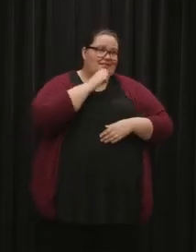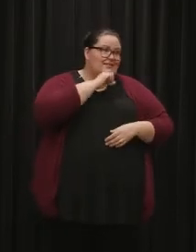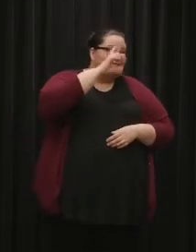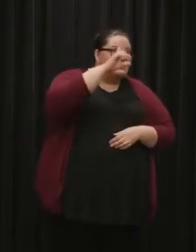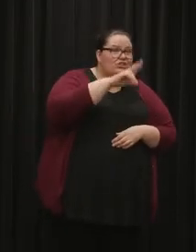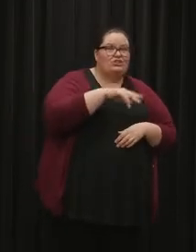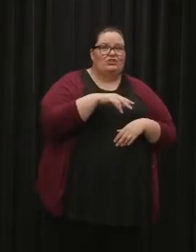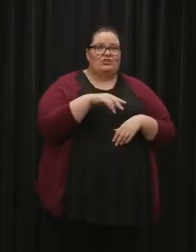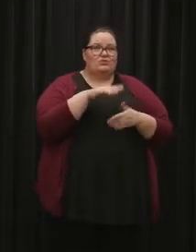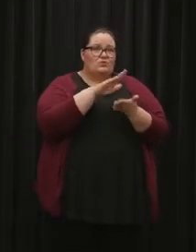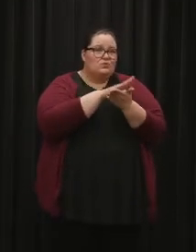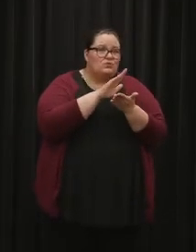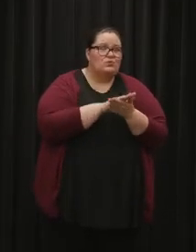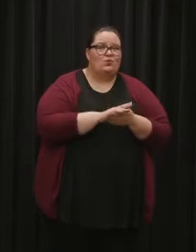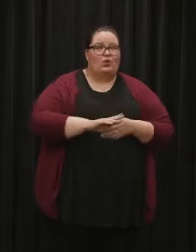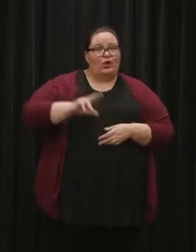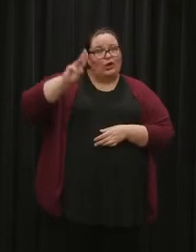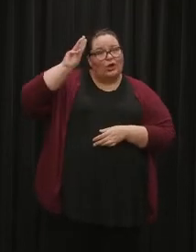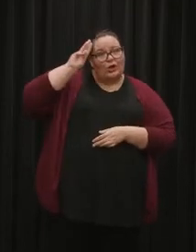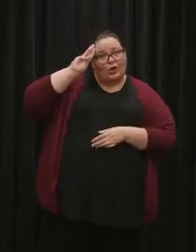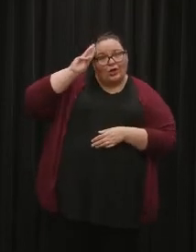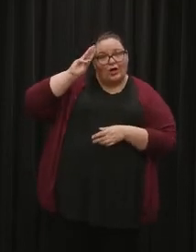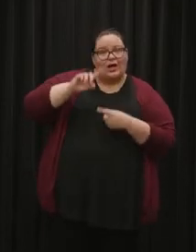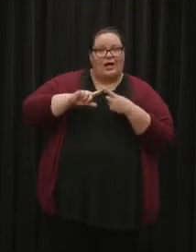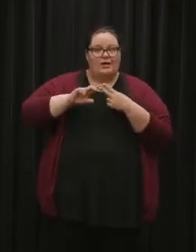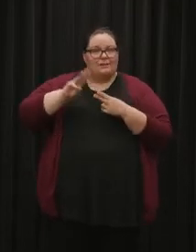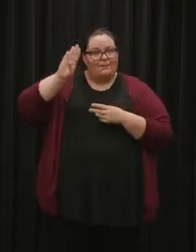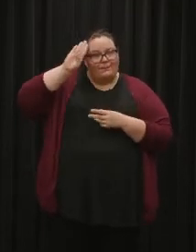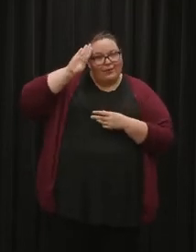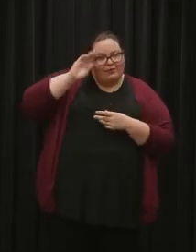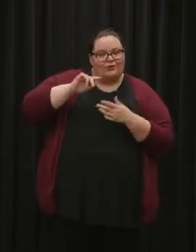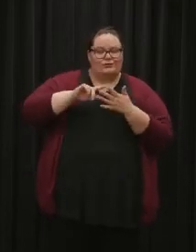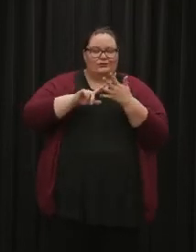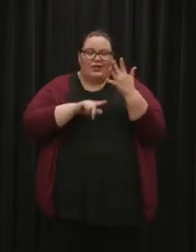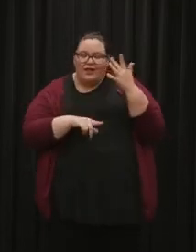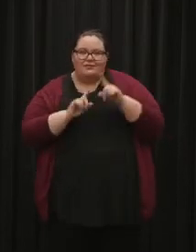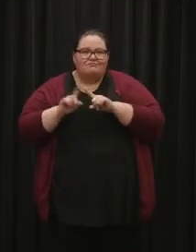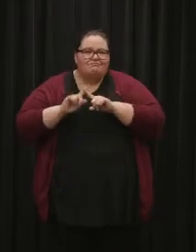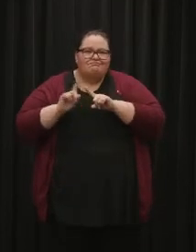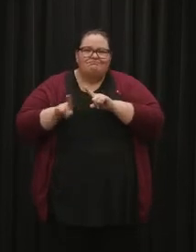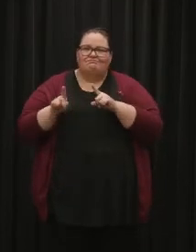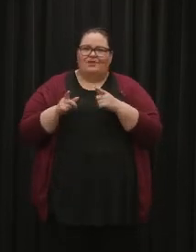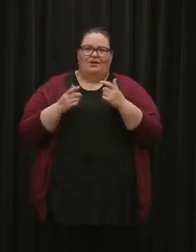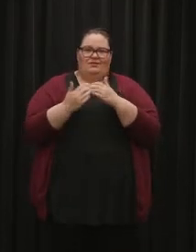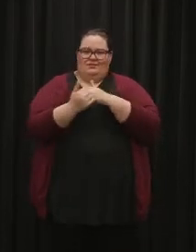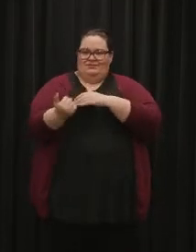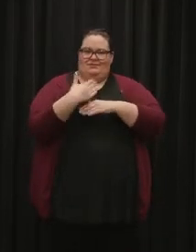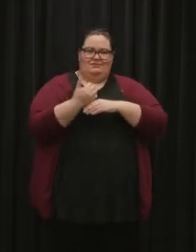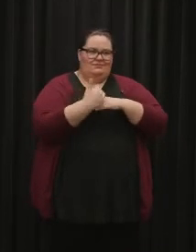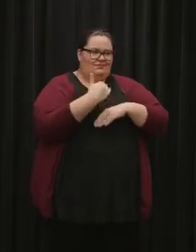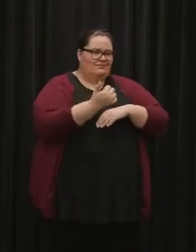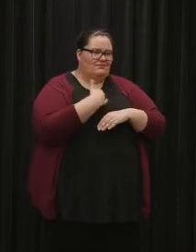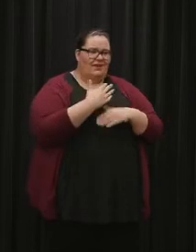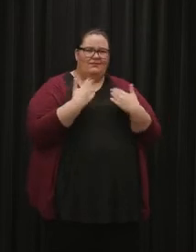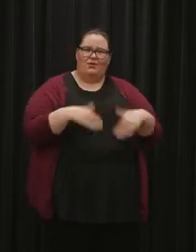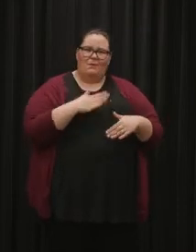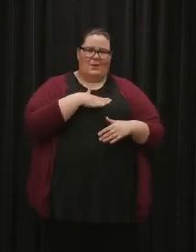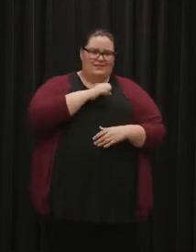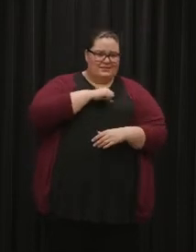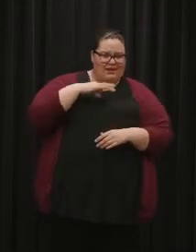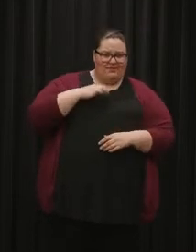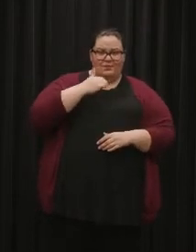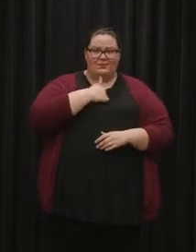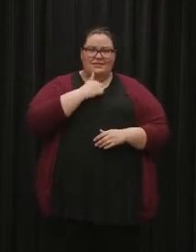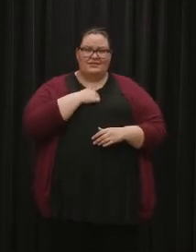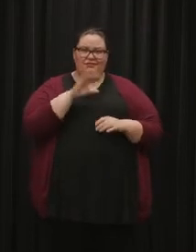kindergarten classes, Girl Guides, brownies, pathfinders from every corner of New Brunswick. C'est vraiment touchant que des gens